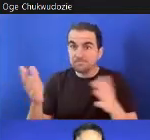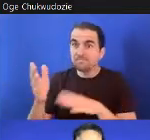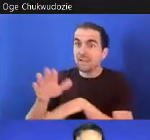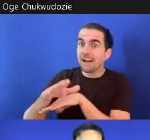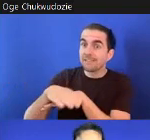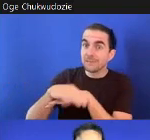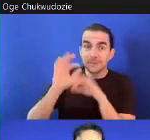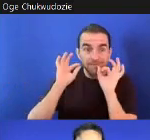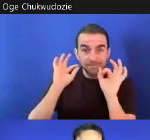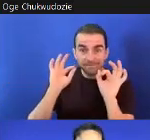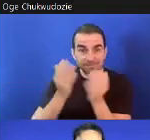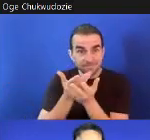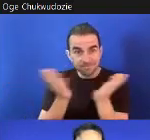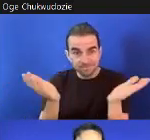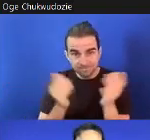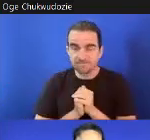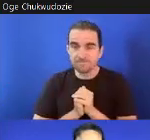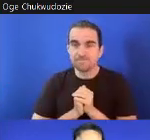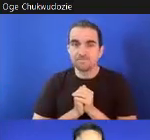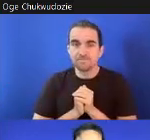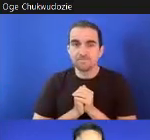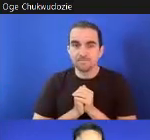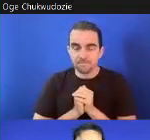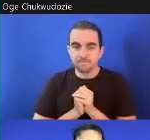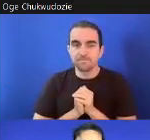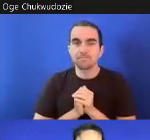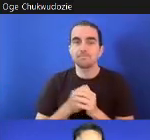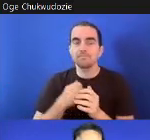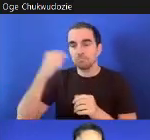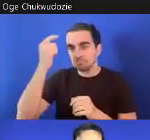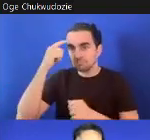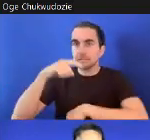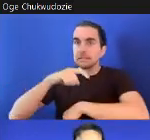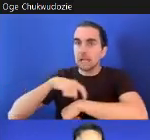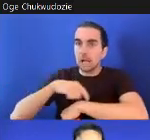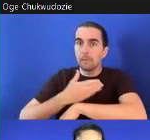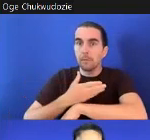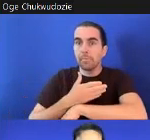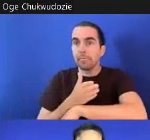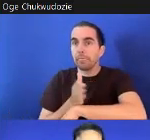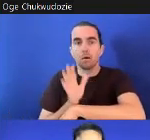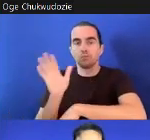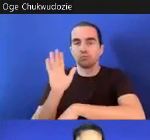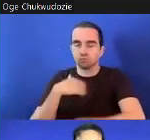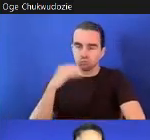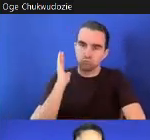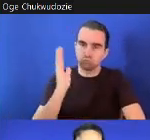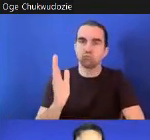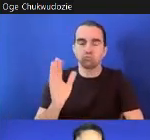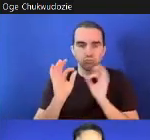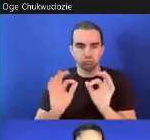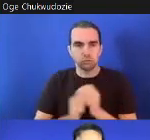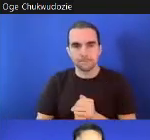would run through the overview of what we'll be looking at in the next few minutes. We'll be looking at